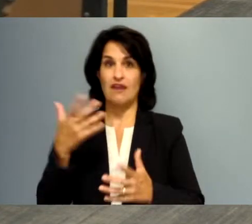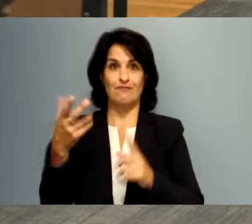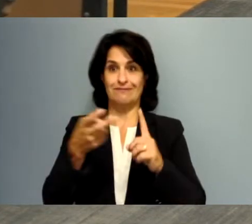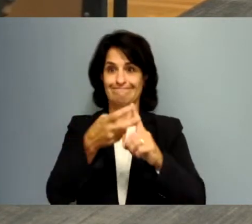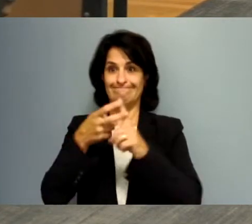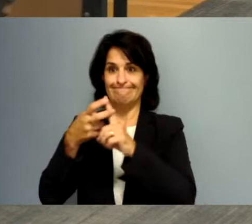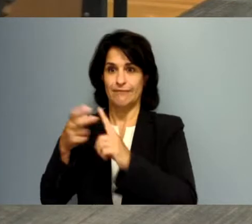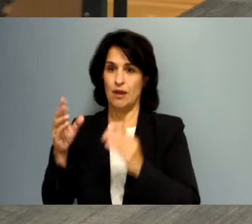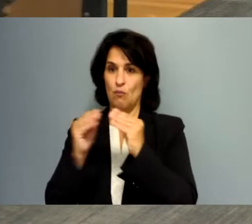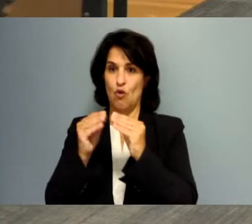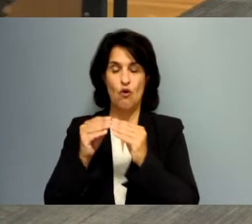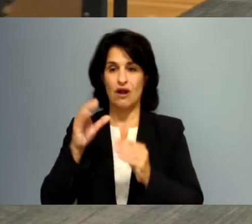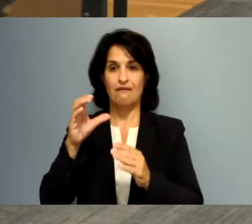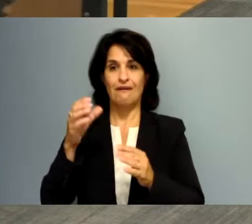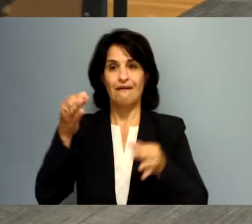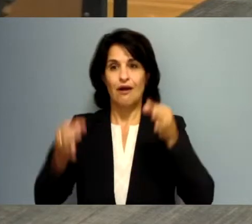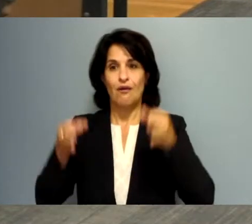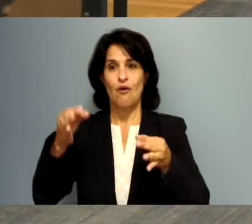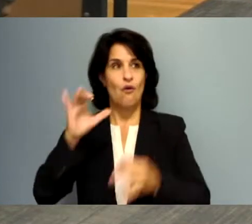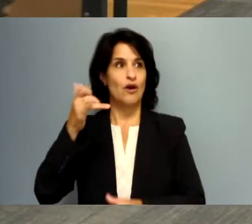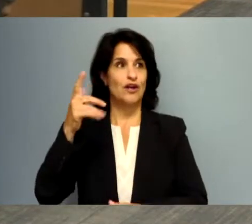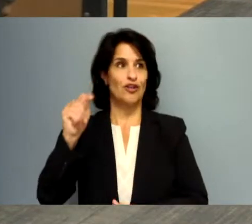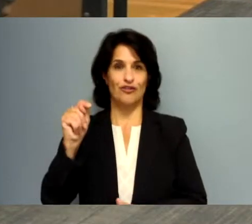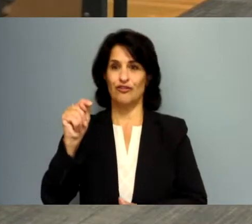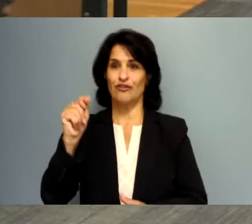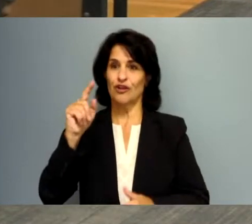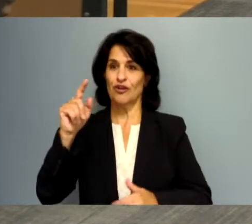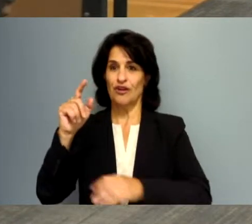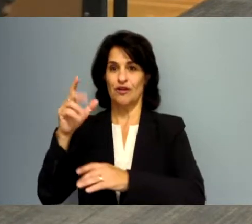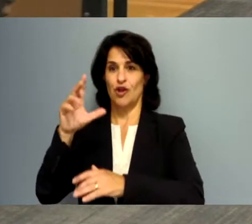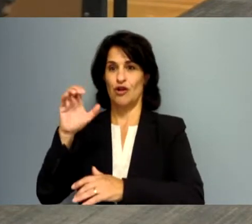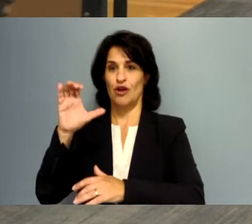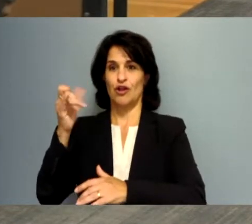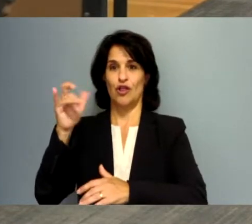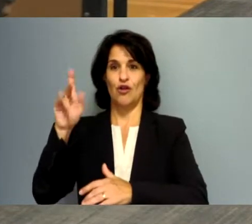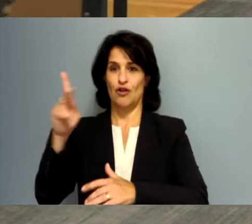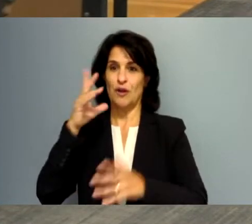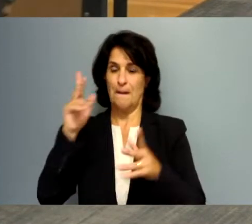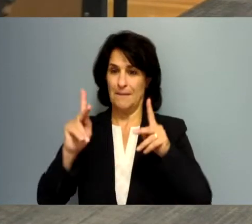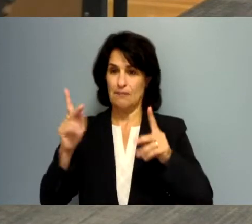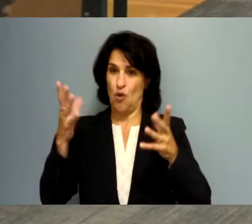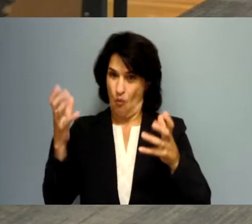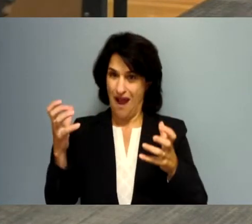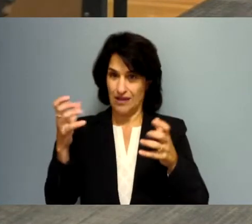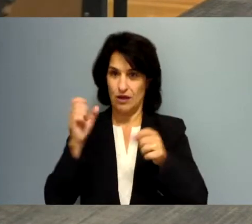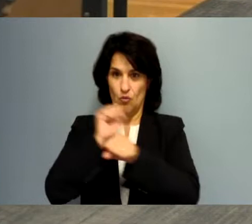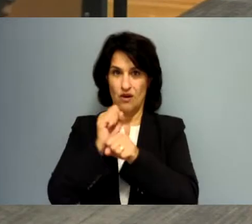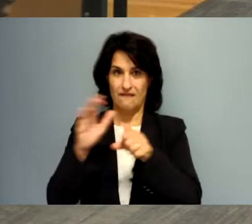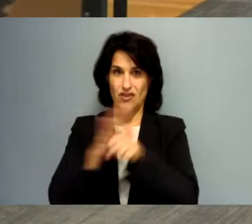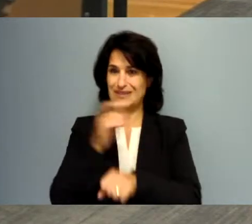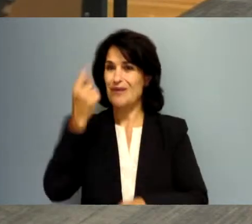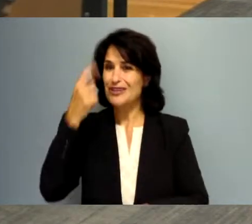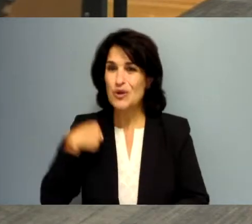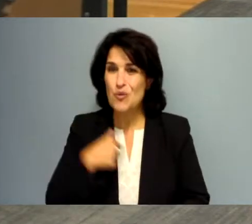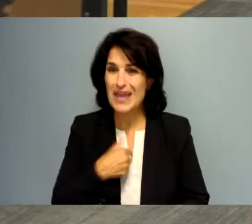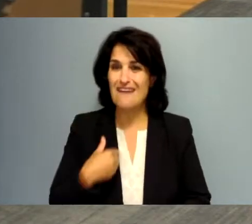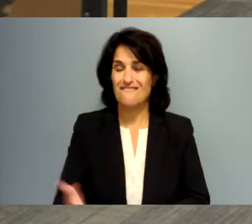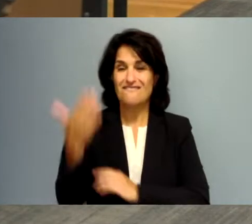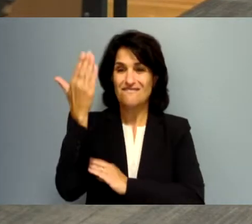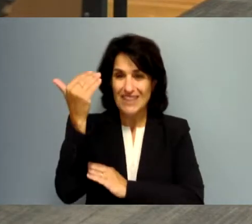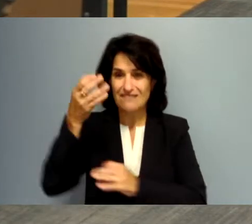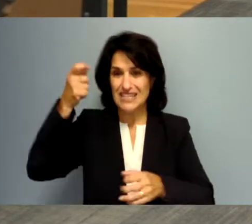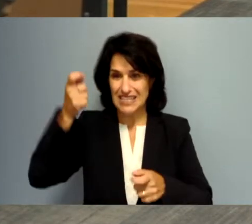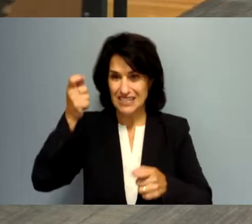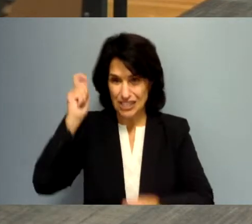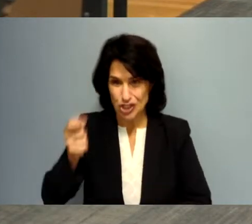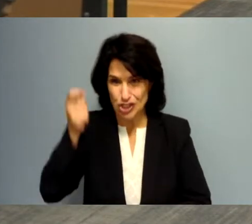that people want to work full-time in that position. We have 15 judges, as you know, 3 senior judges and visiting